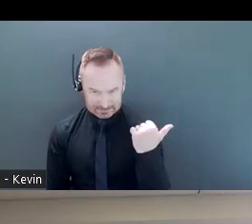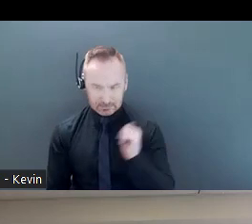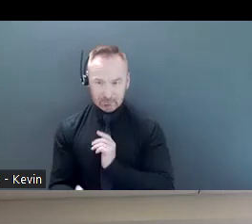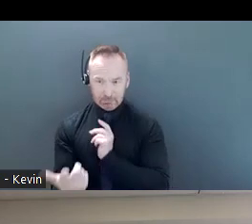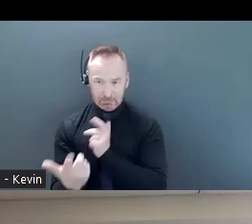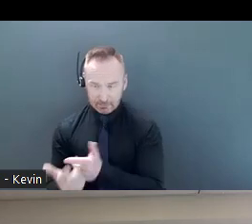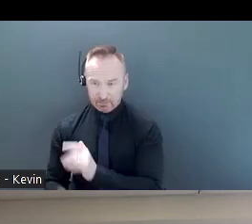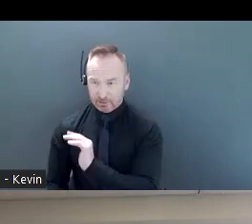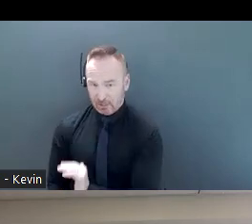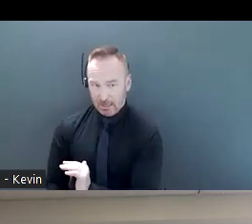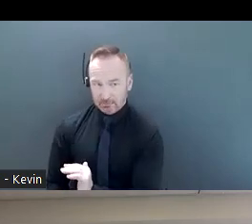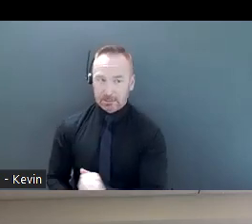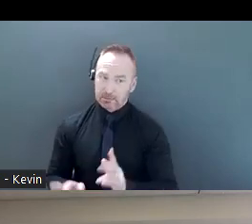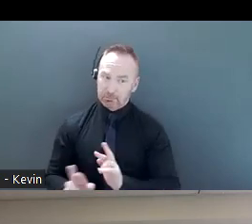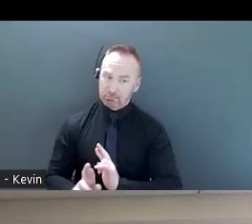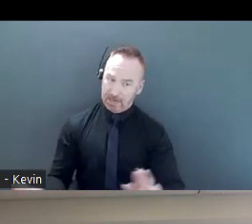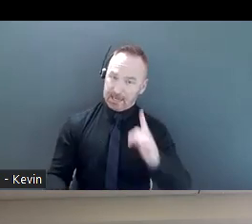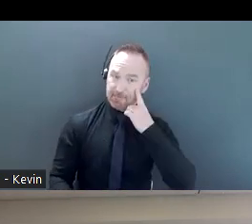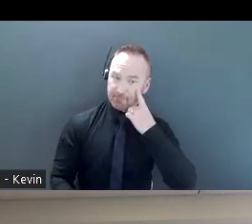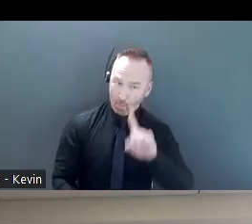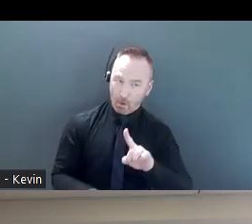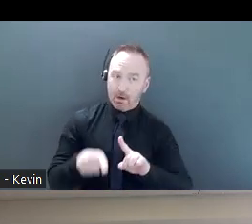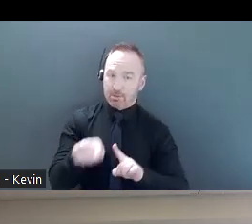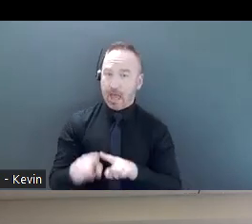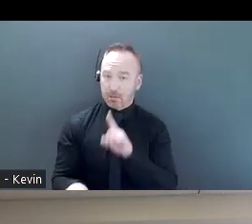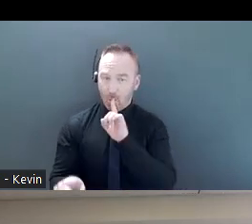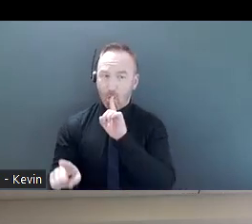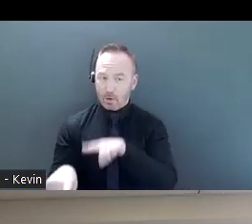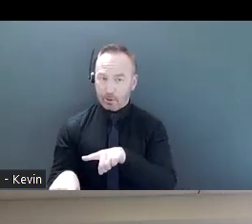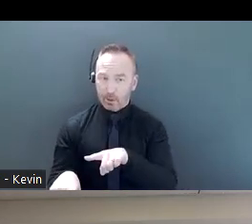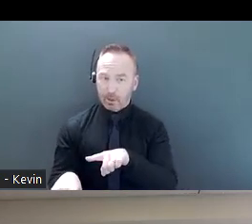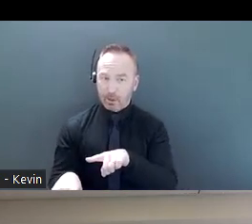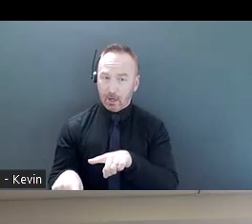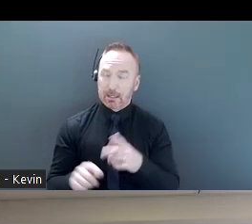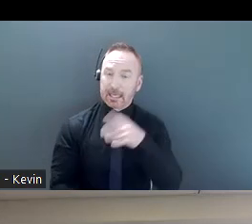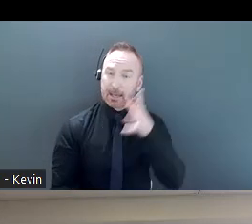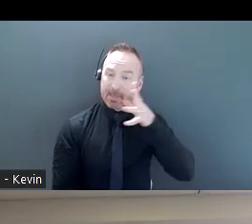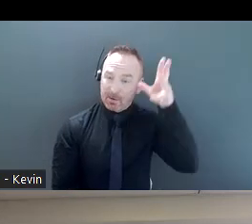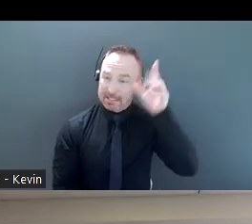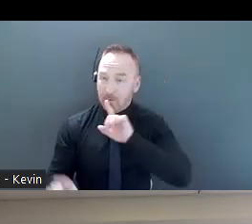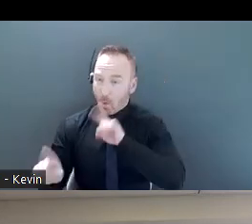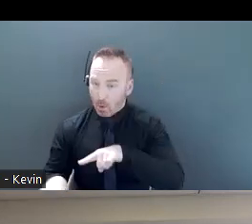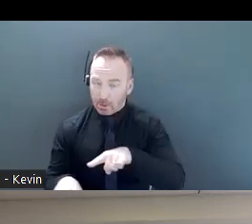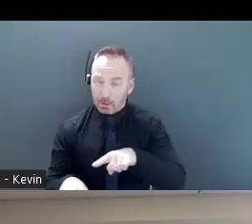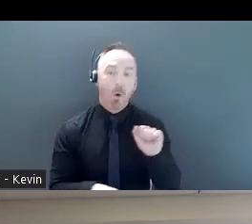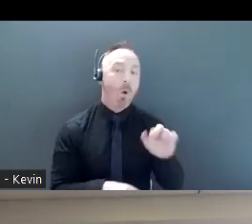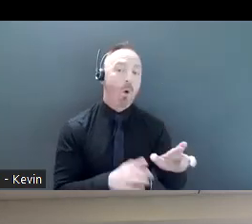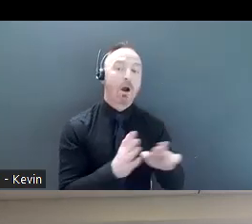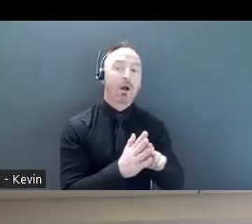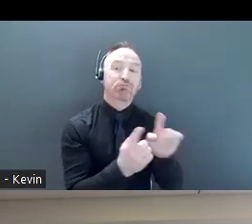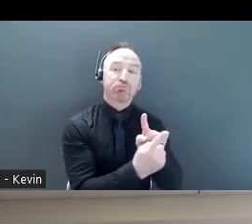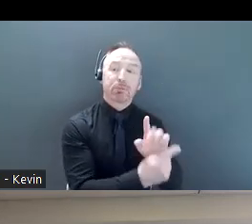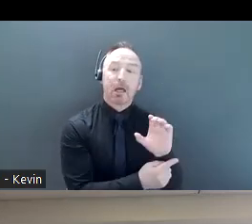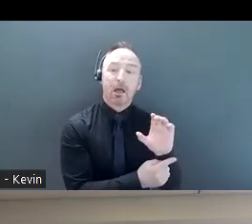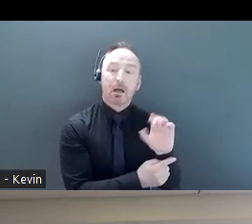order. And it's interesting because it says only the best interests of the child or the marriage. And this is something I frequently have